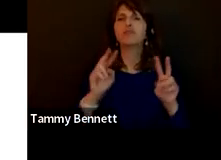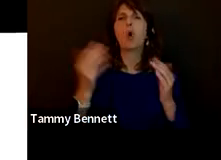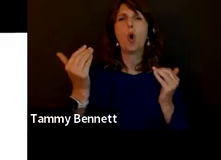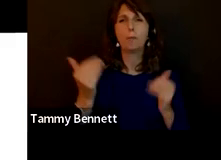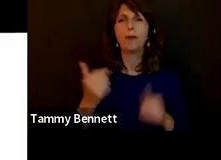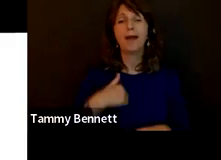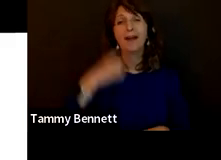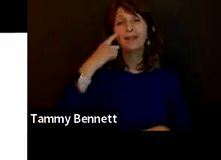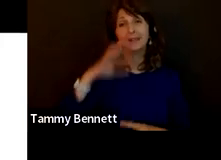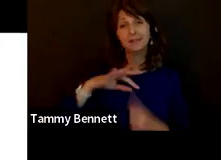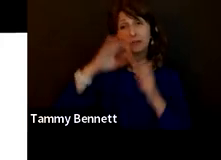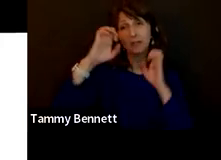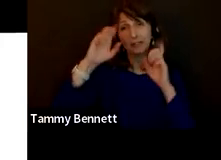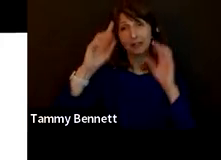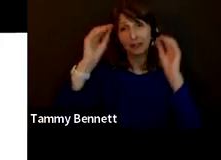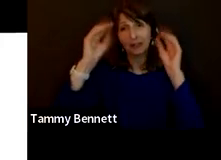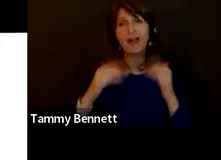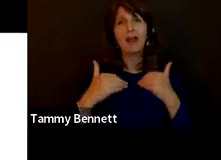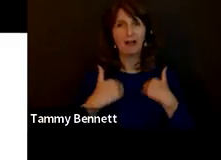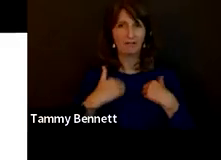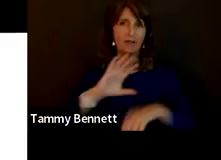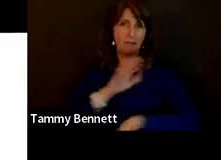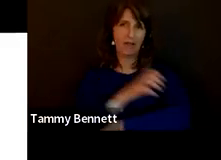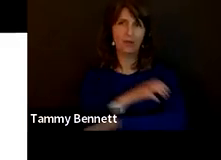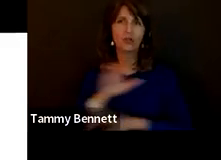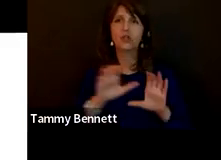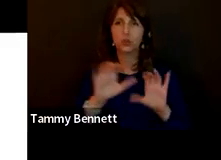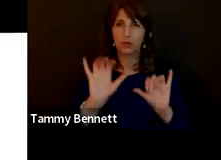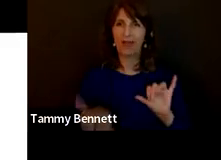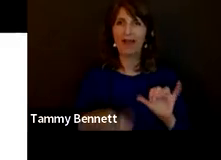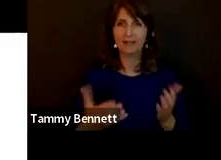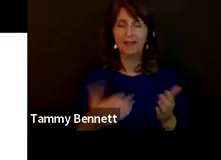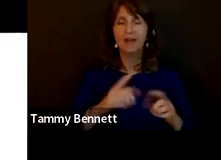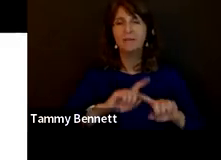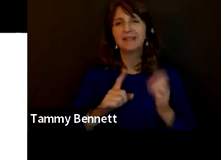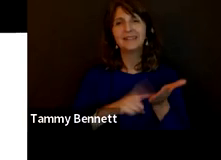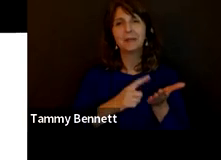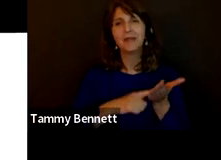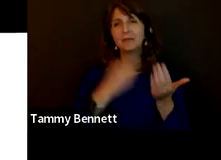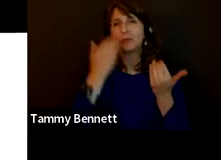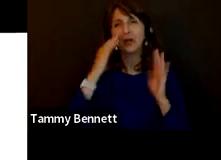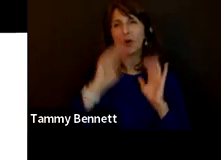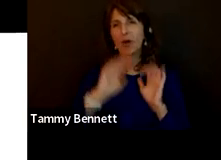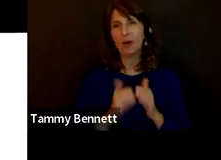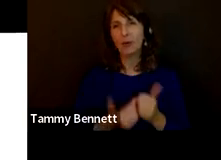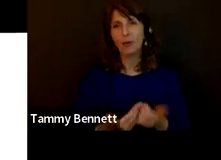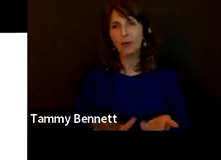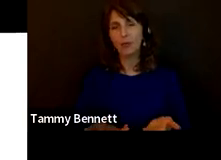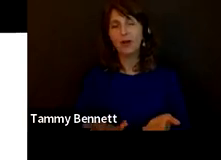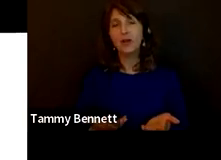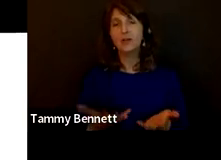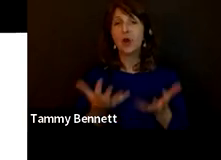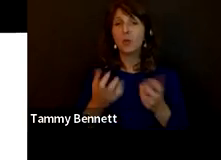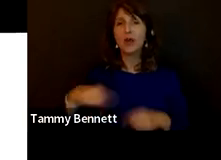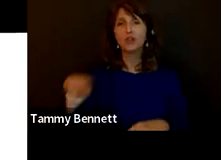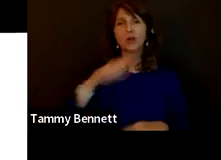teachers have the power to do. We just haven't always known the best way to do it. So I want us to consider what it's going to take for